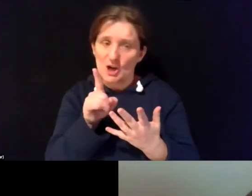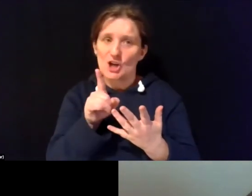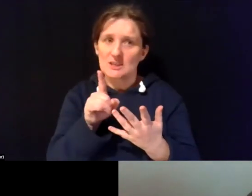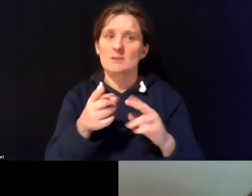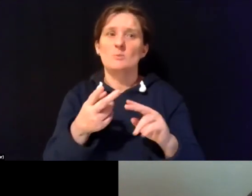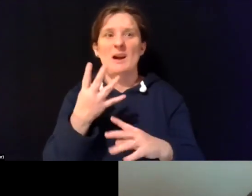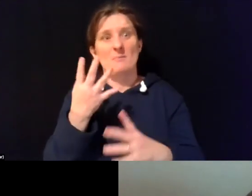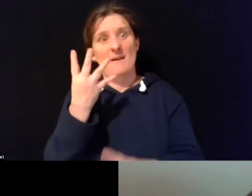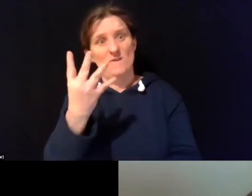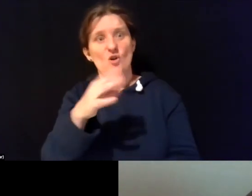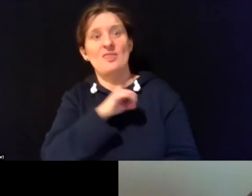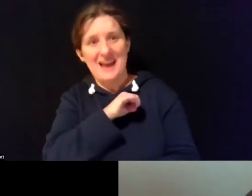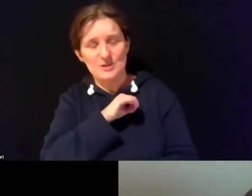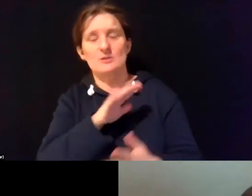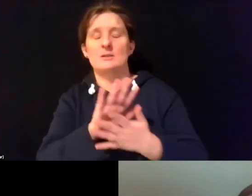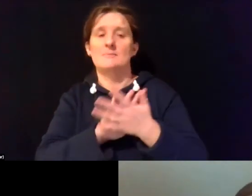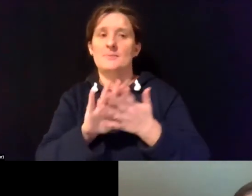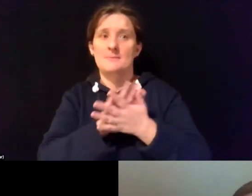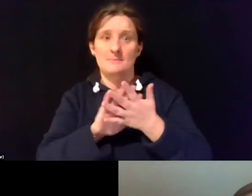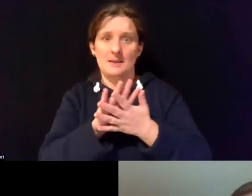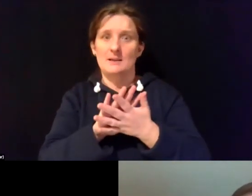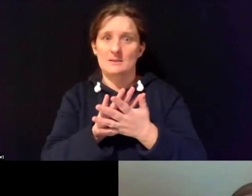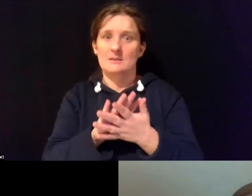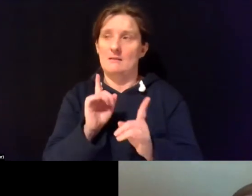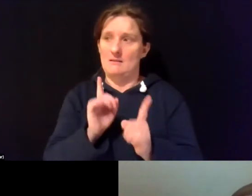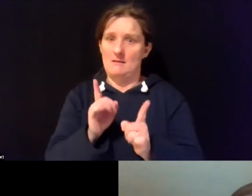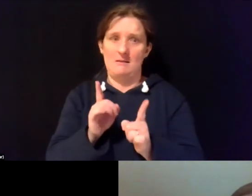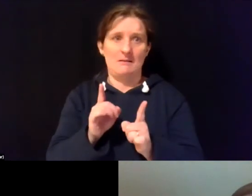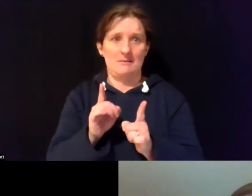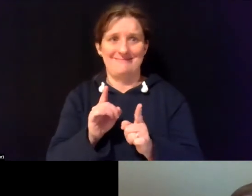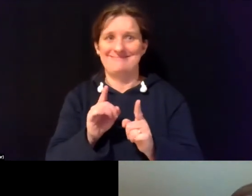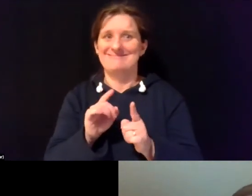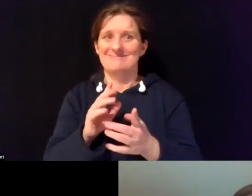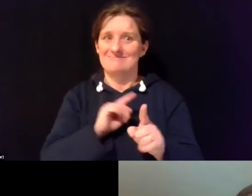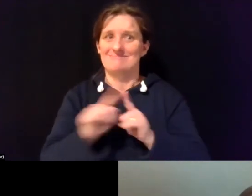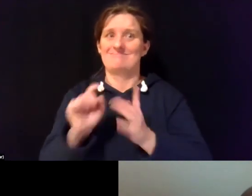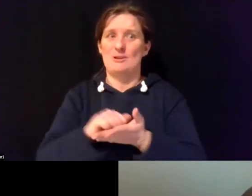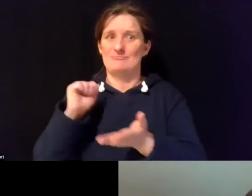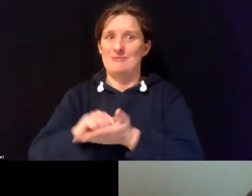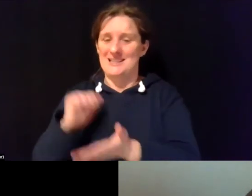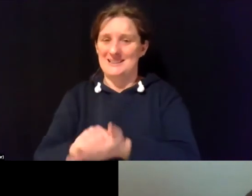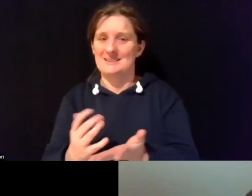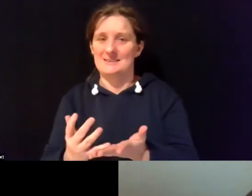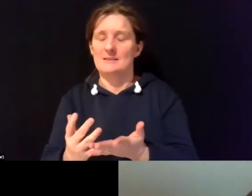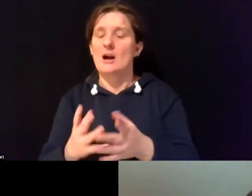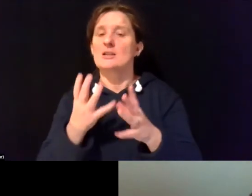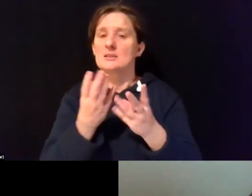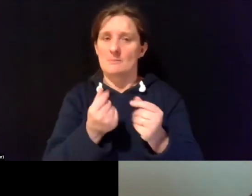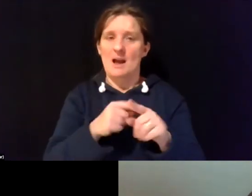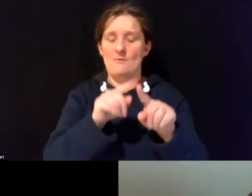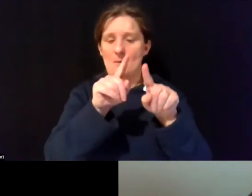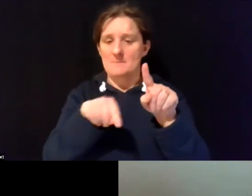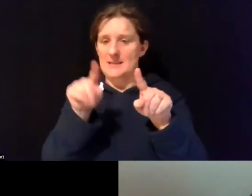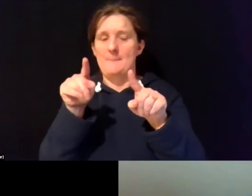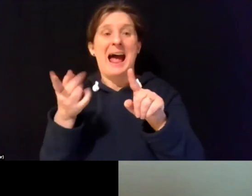the conclusions that I talked about don't change. And there are a significant number of planets where we have both the dip and the